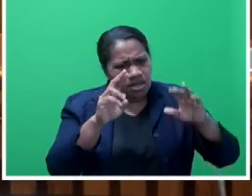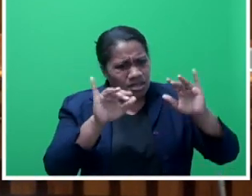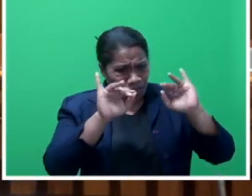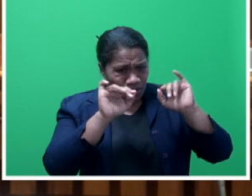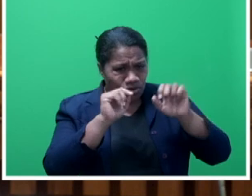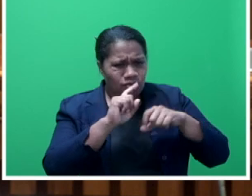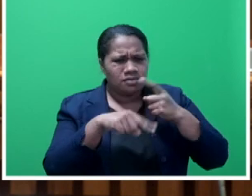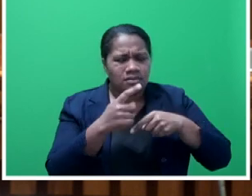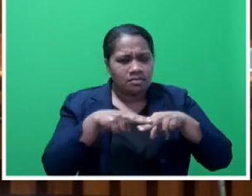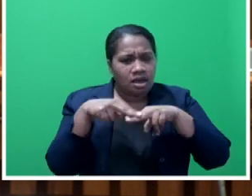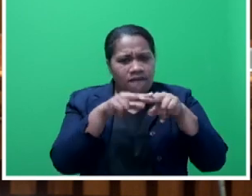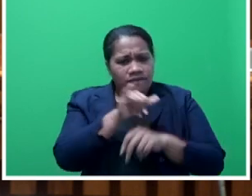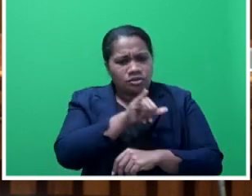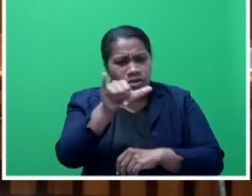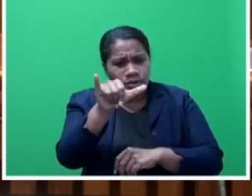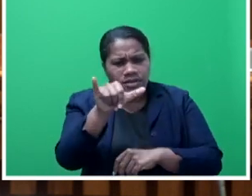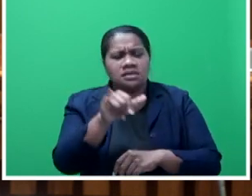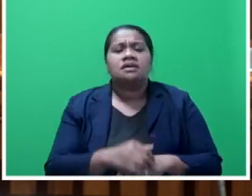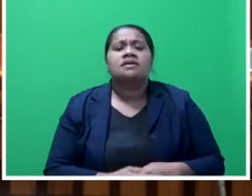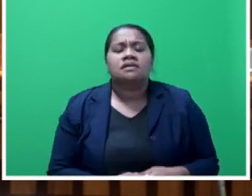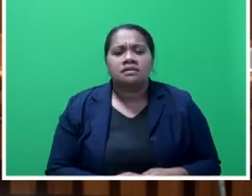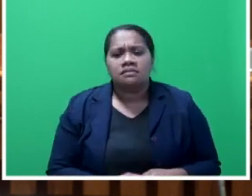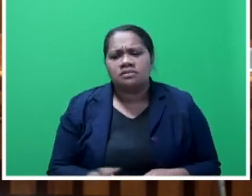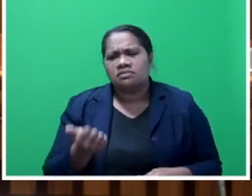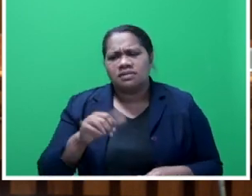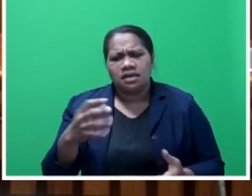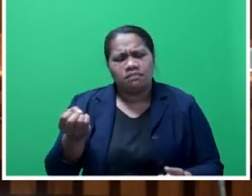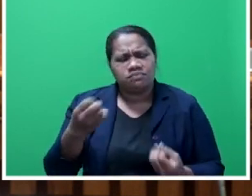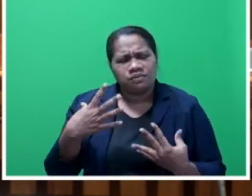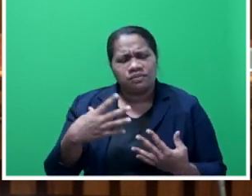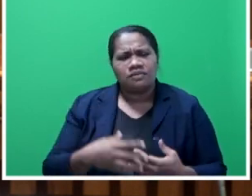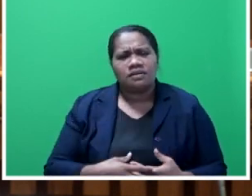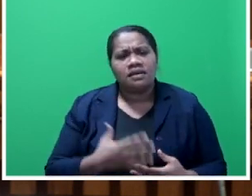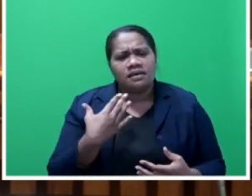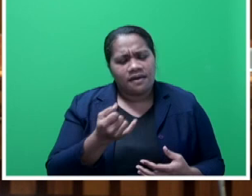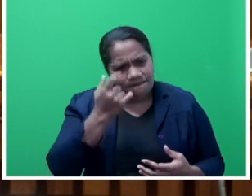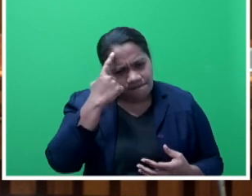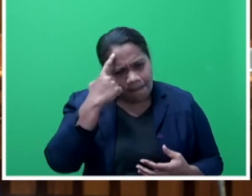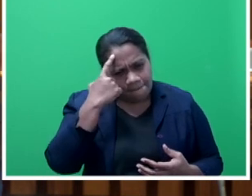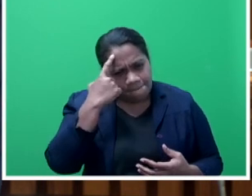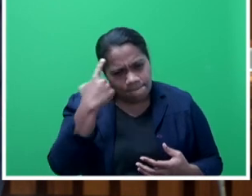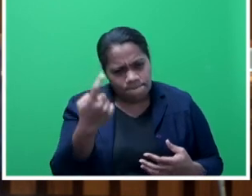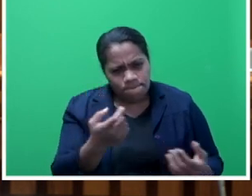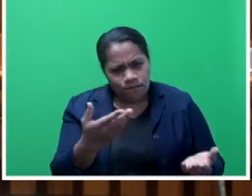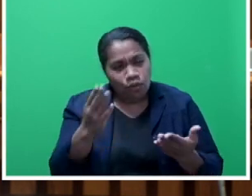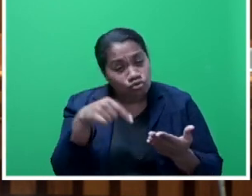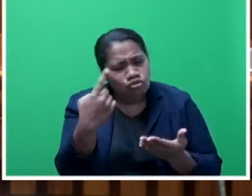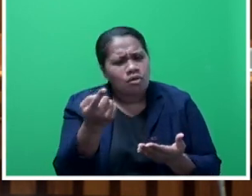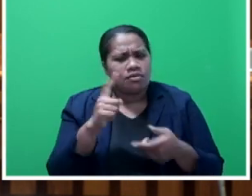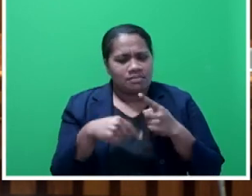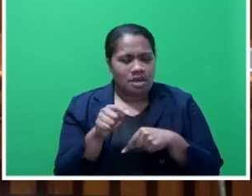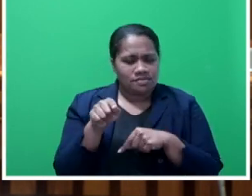Fiji Airways, Mr. Speaker, has been brought up, and I need to address that because there is actually a motion tomorrow too regarding that. Mr. Speaker,